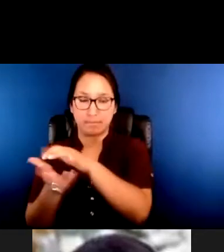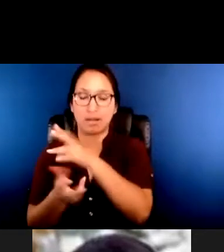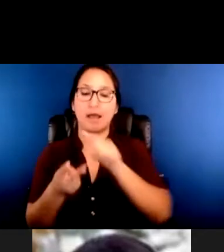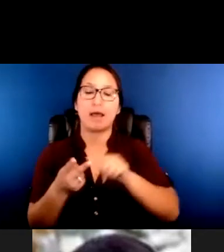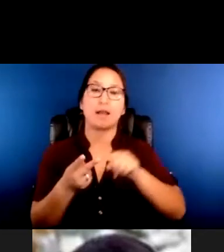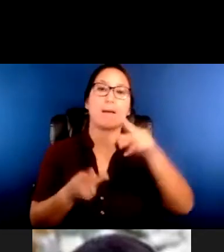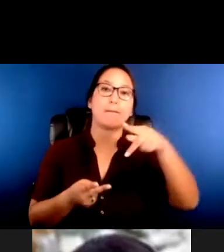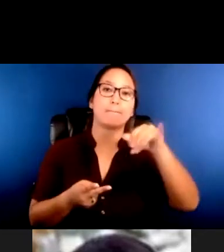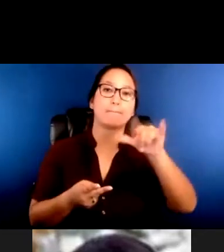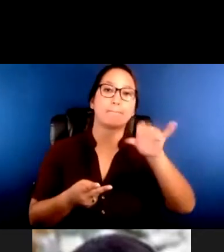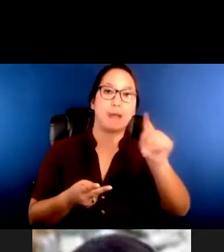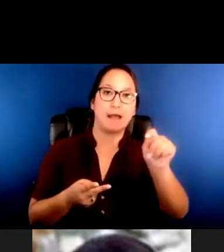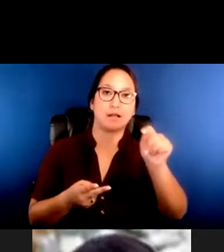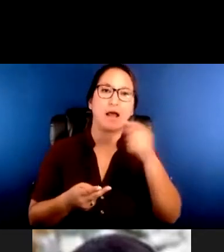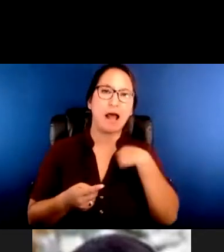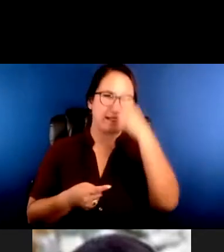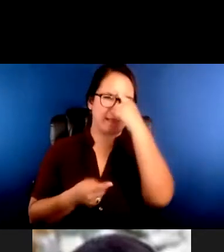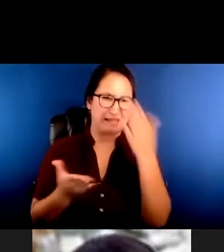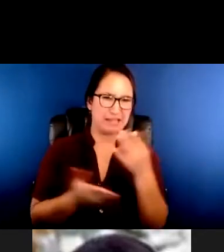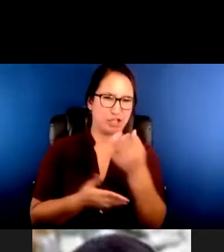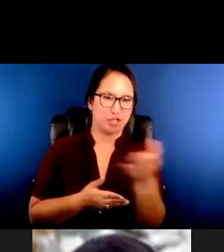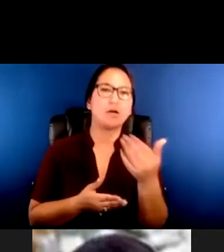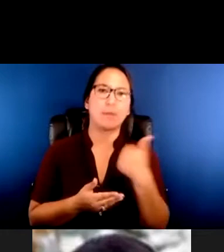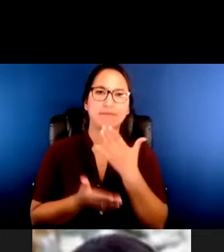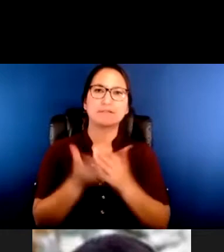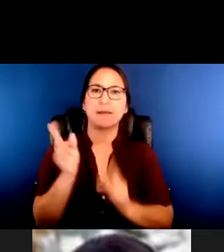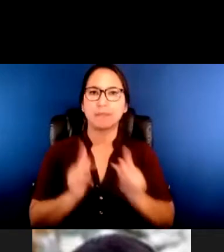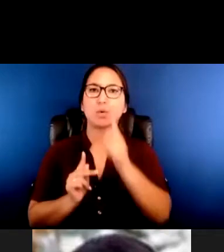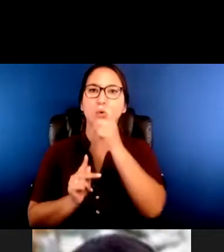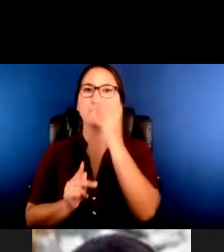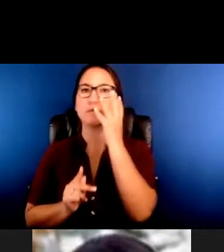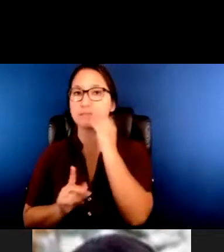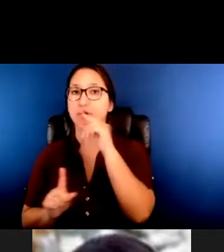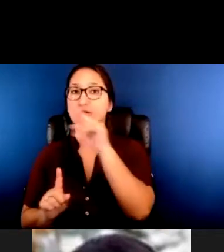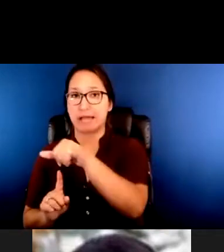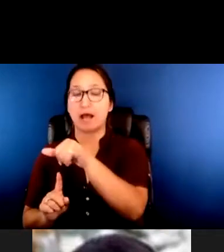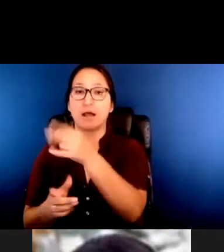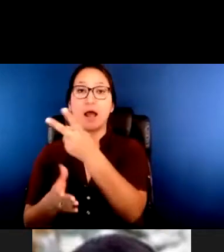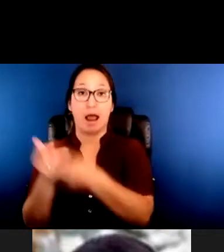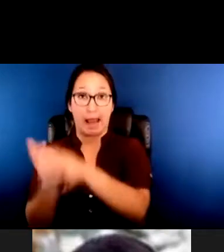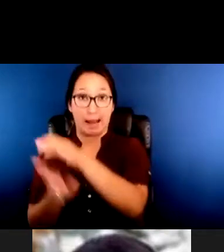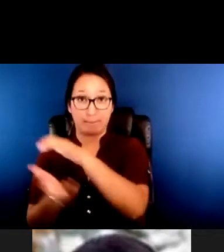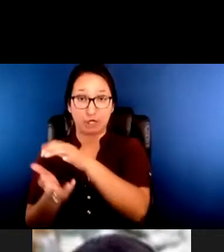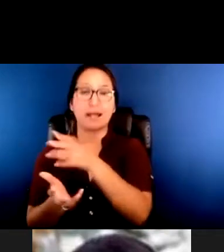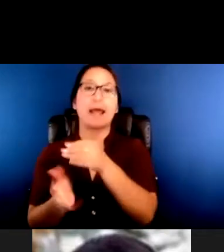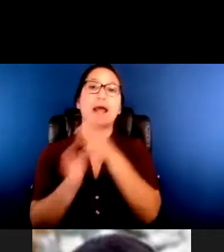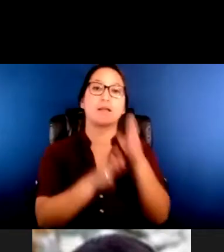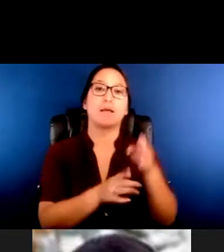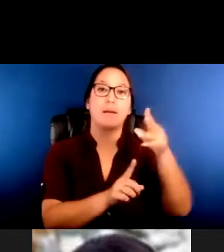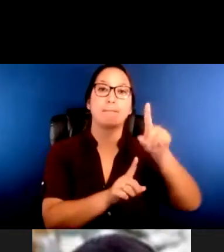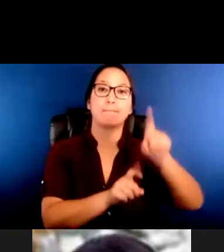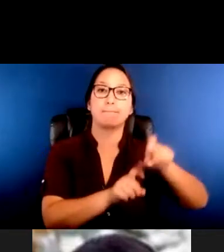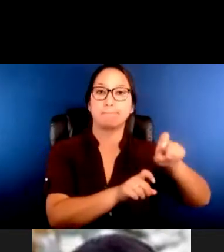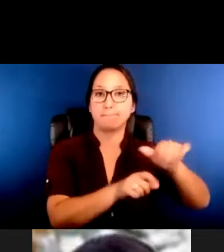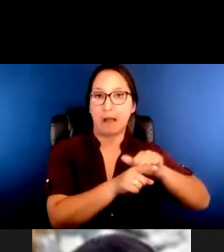someone in here that can tell a little bit about the pilot, just specifically from the teacher. So if anybody's